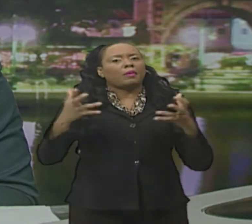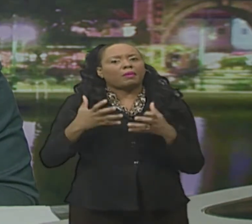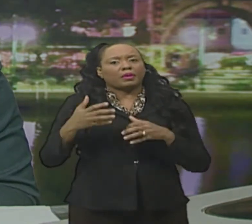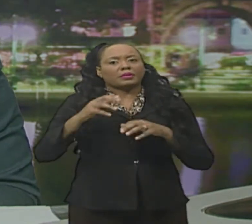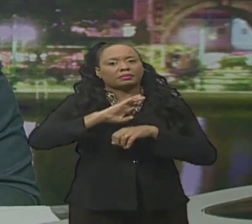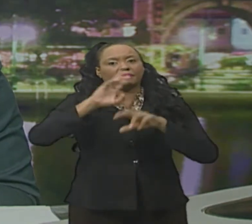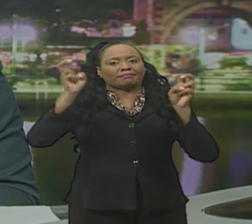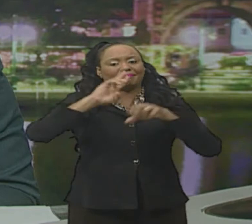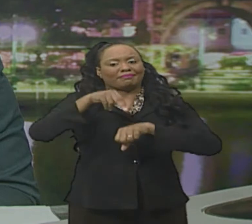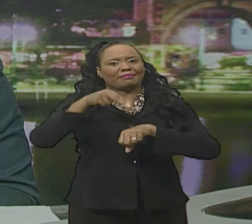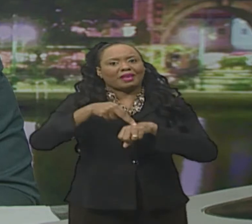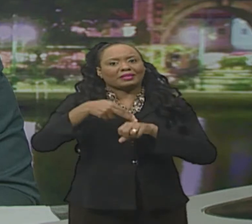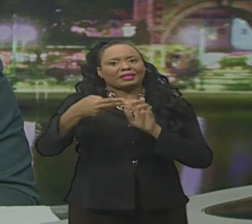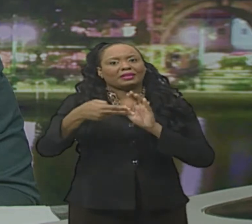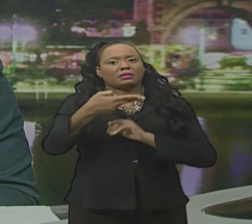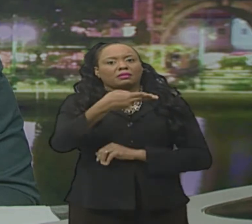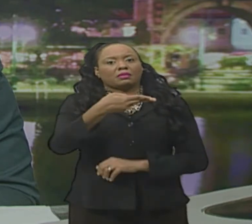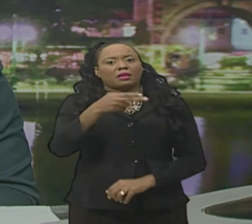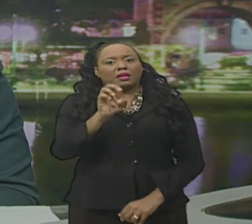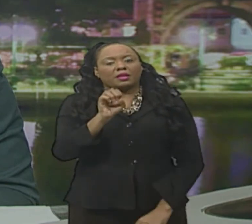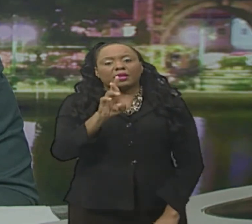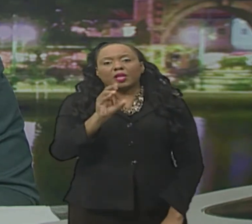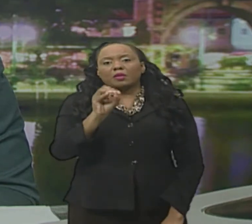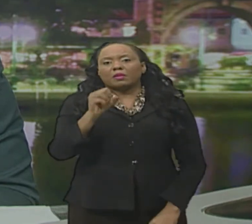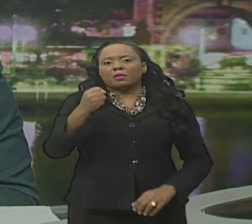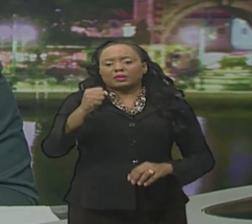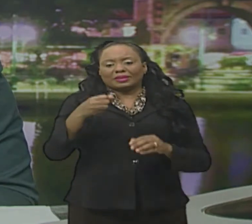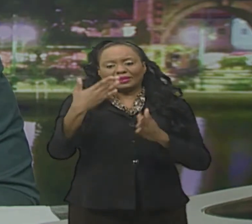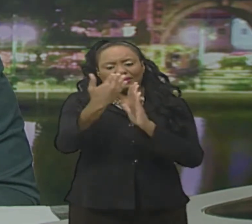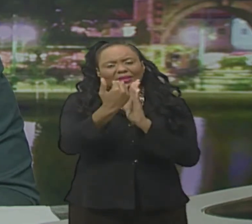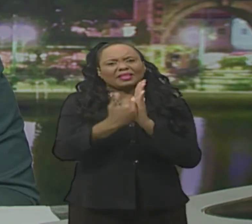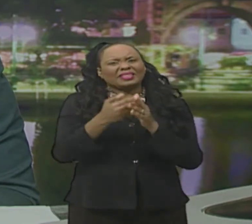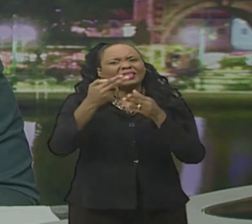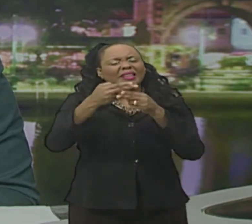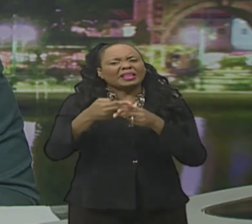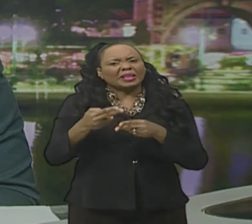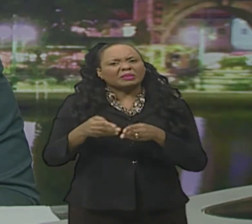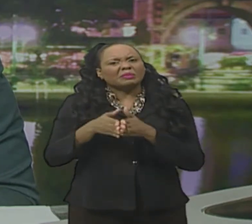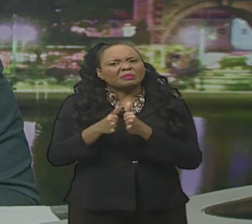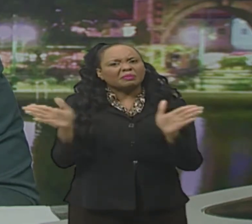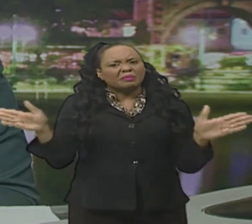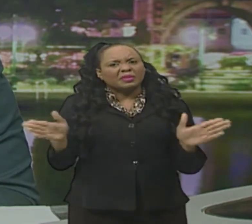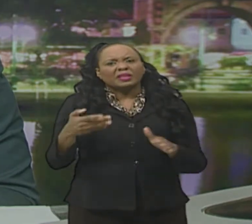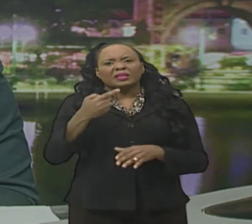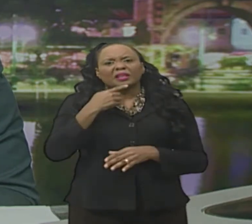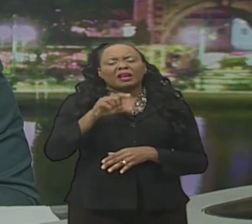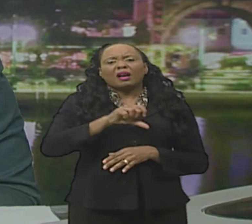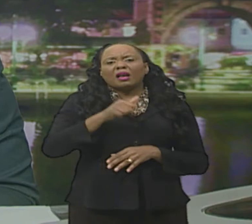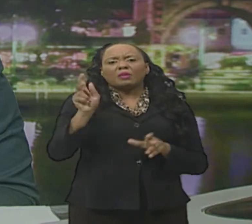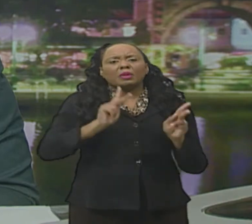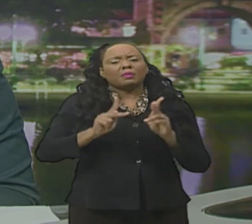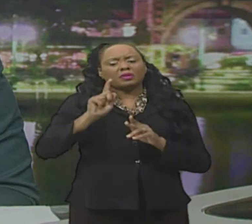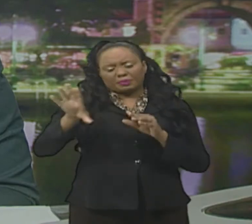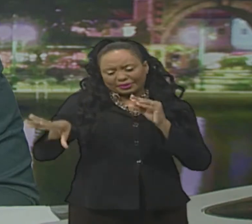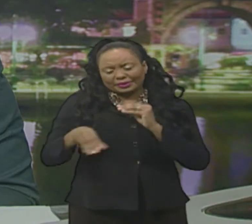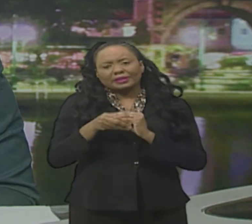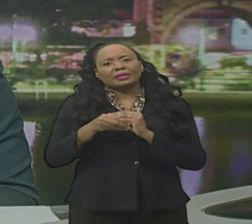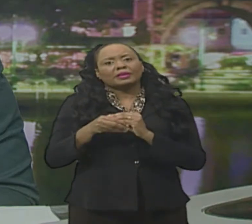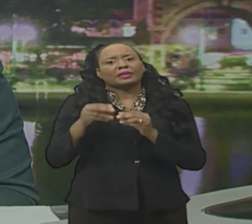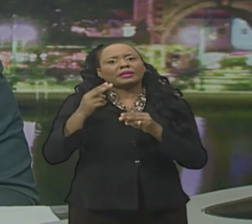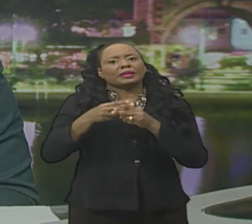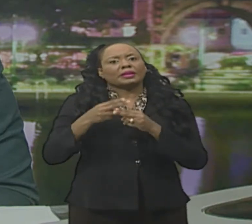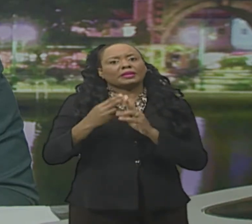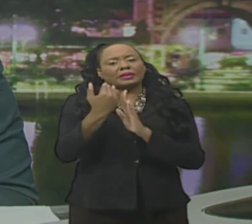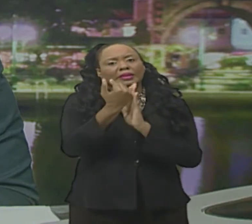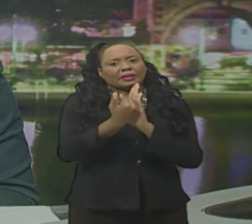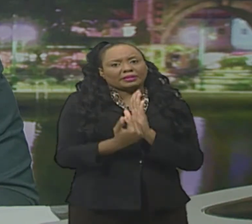expanded. David Denny of the Caribbean Movement for Peace and Integration believes Danny Gregg, along with Israel Lovell, are worthy of the